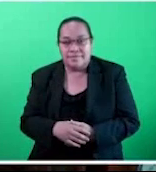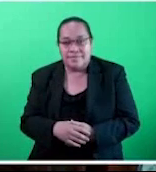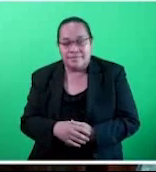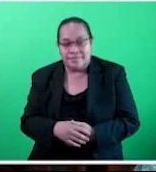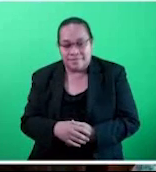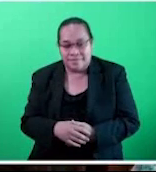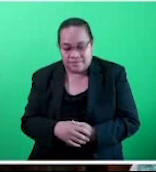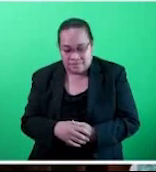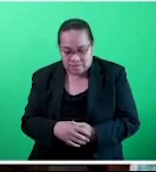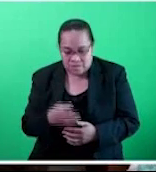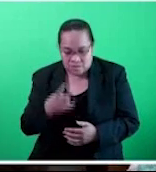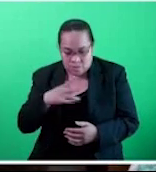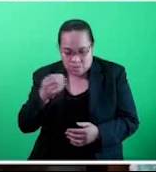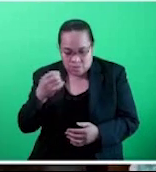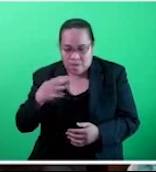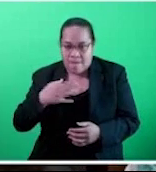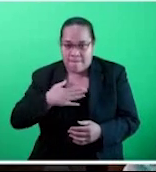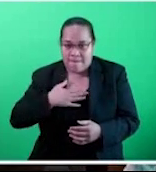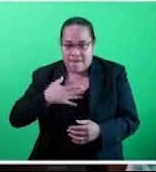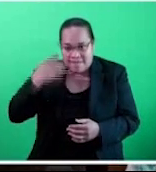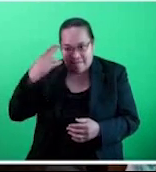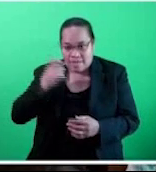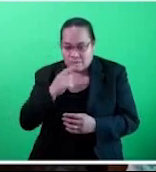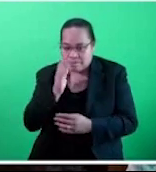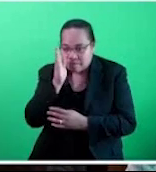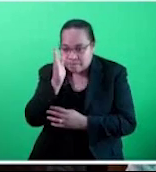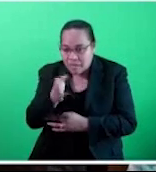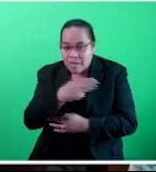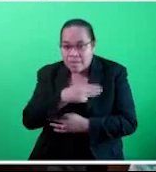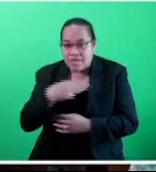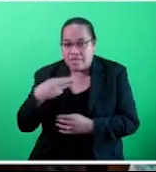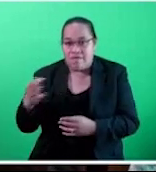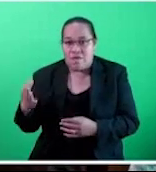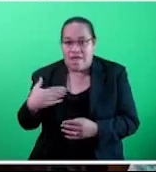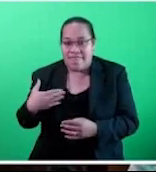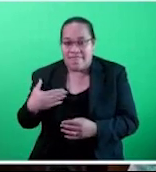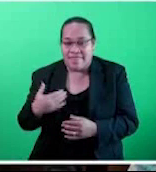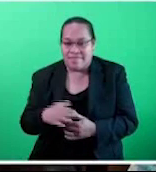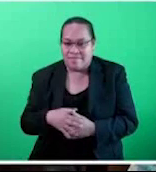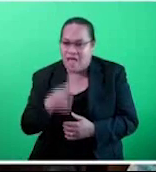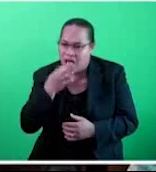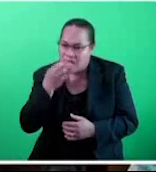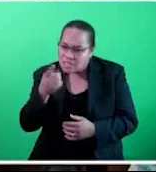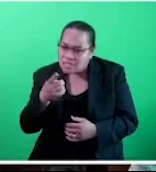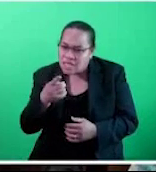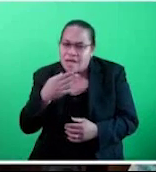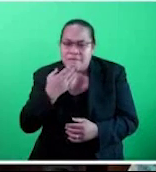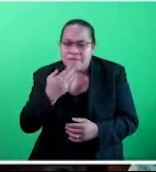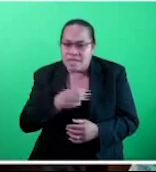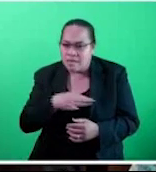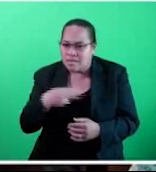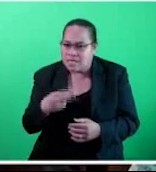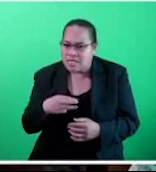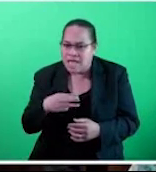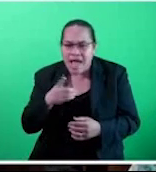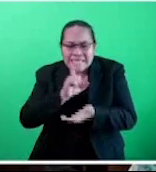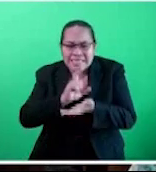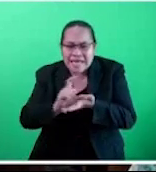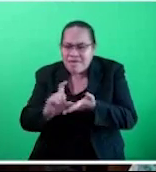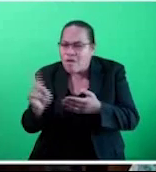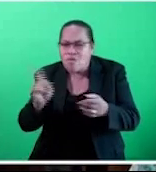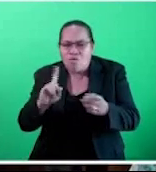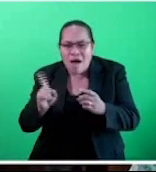the 2020, under my name, directed to the Honourable Minister for Health. Can the Minister clarify what investigating machines are